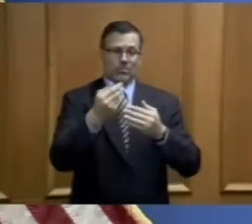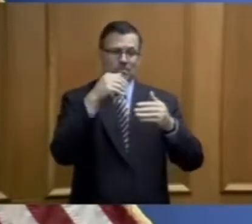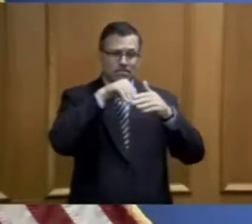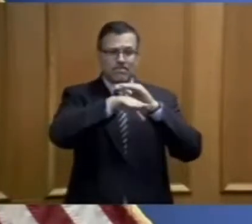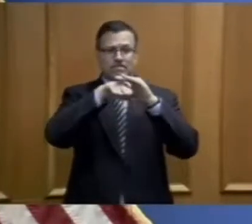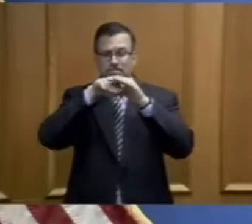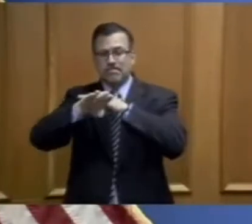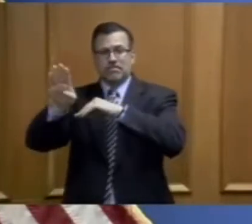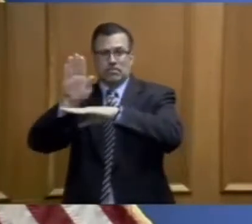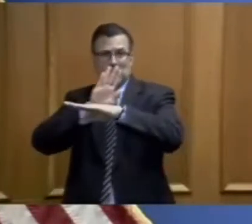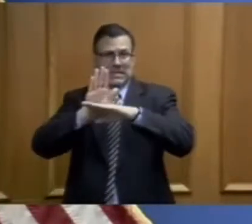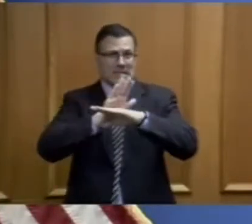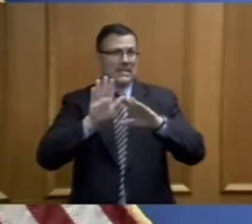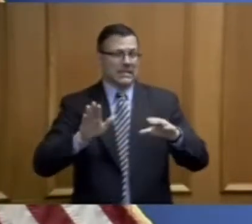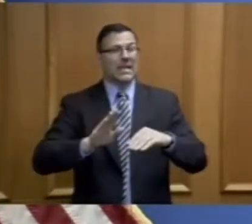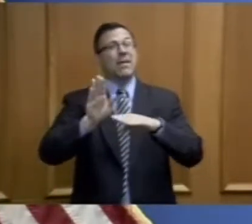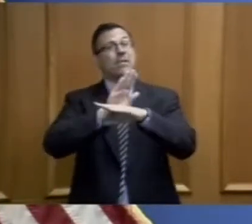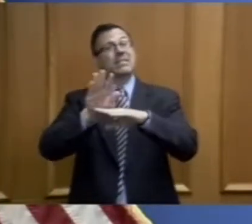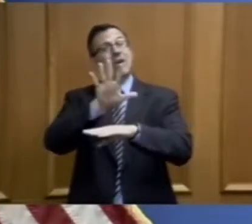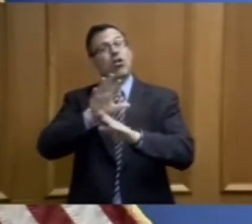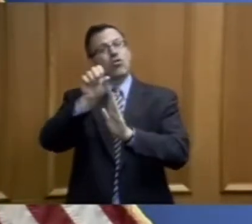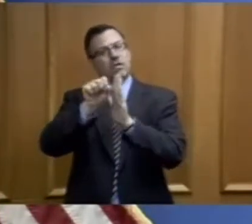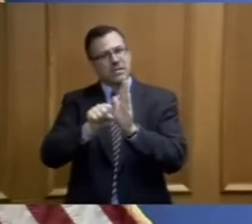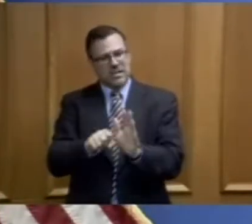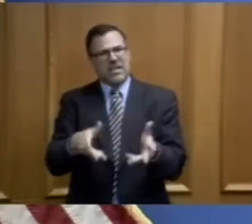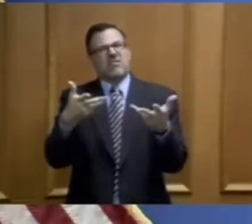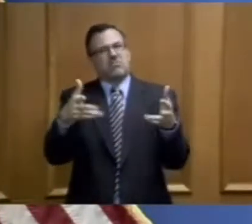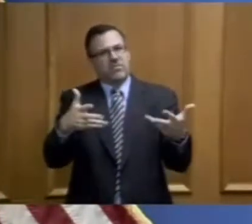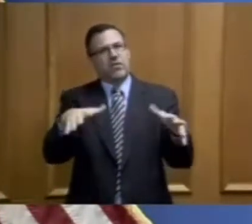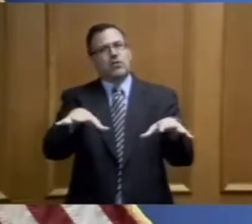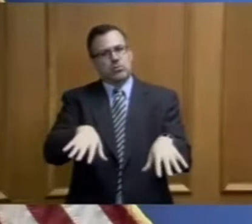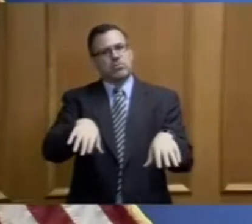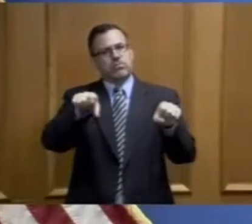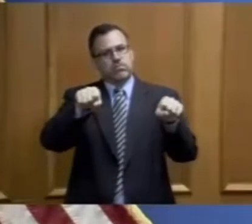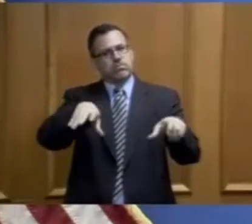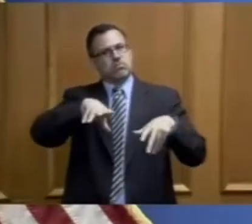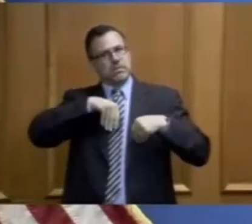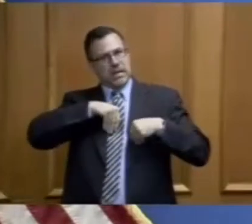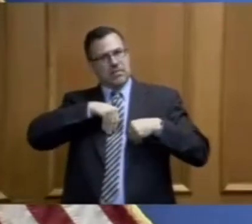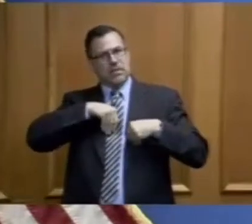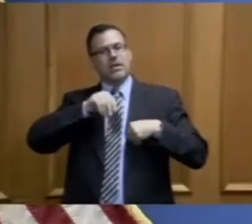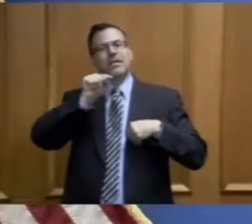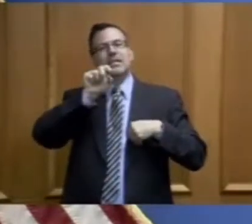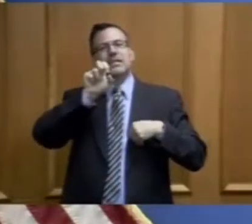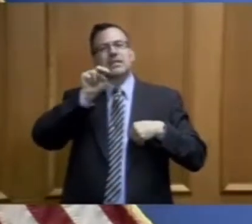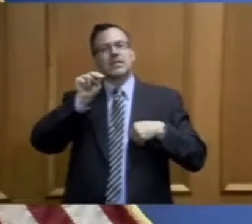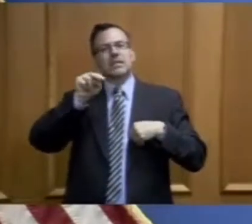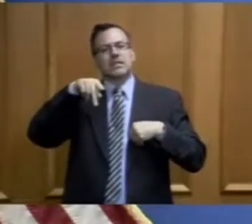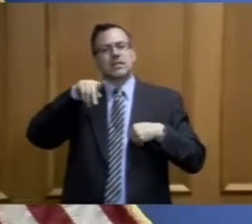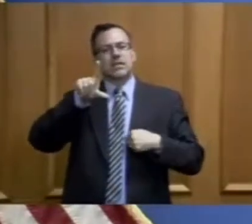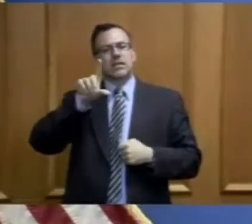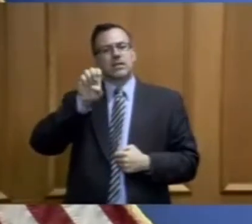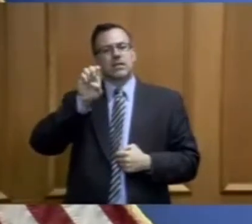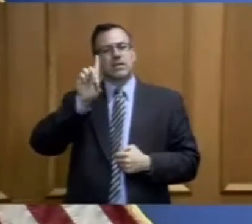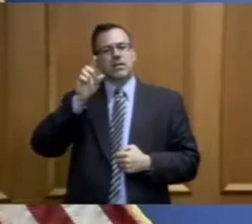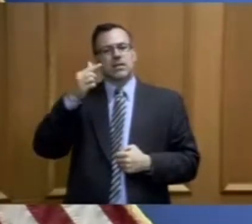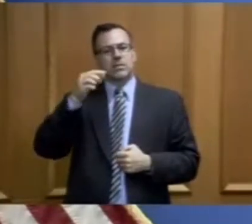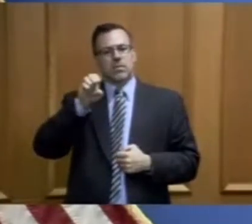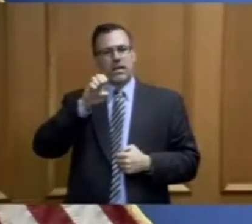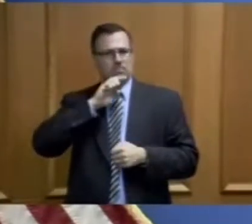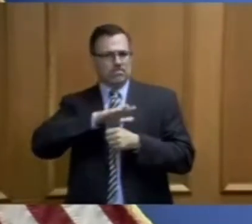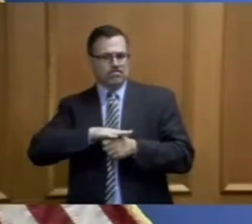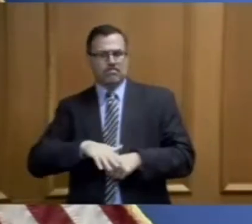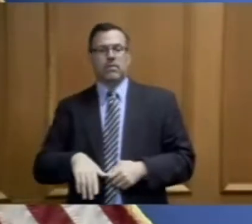state have adapted to and adopted the Tennessee Pledge. And because of that